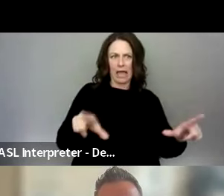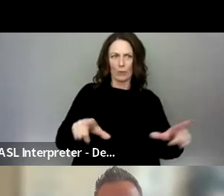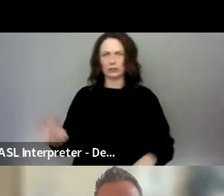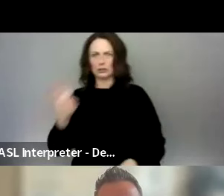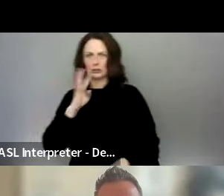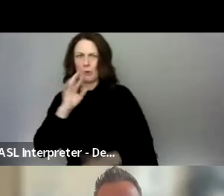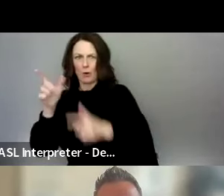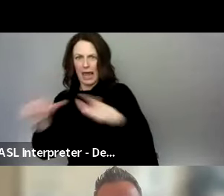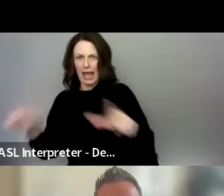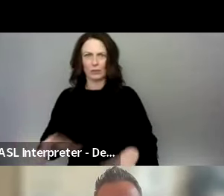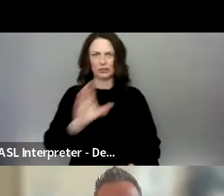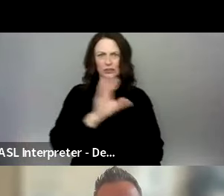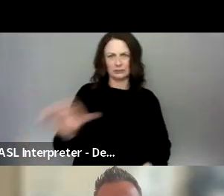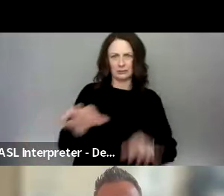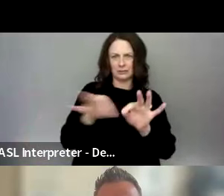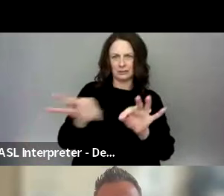language and captions.